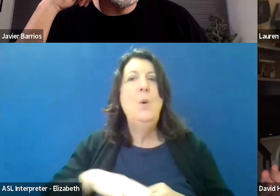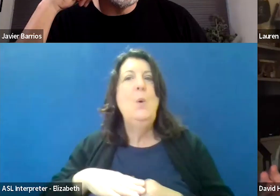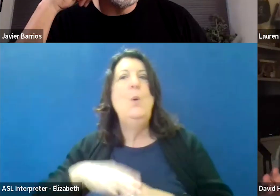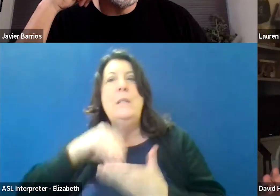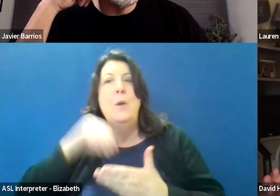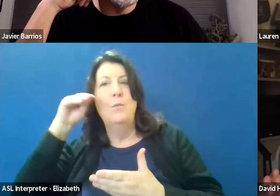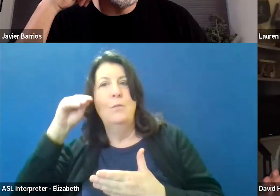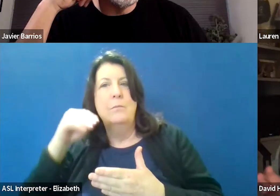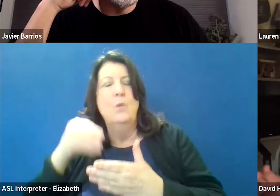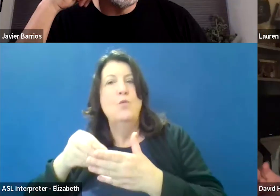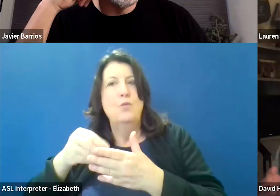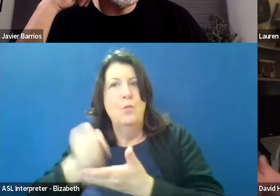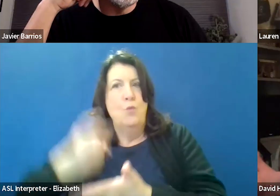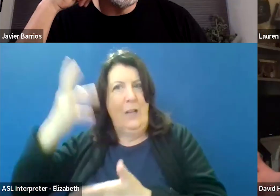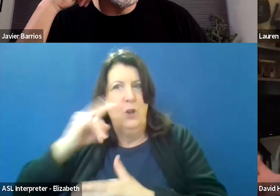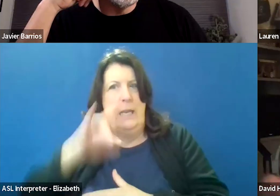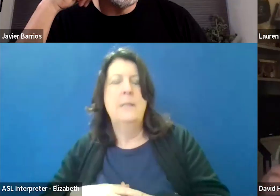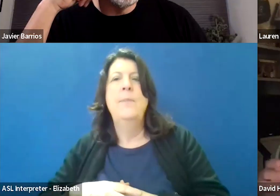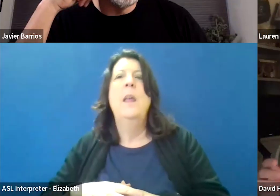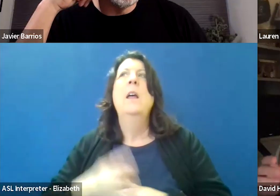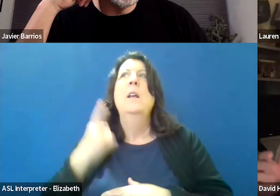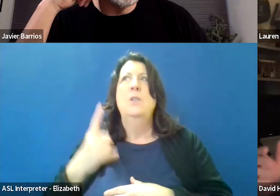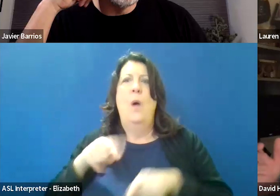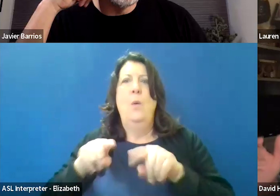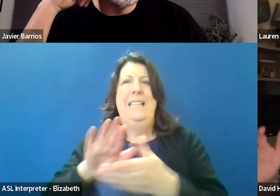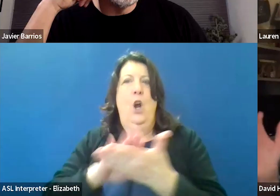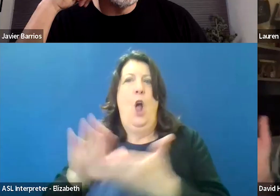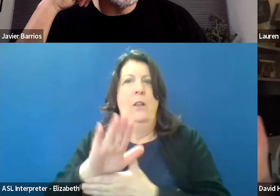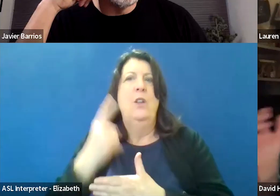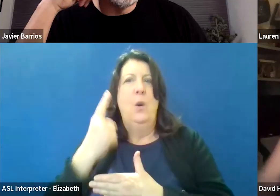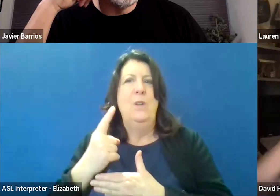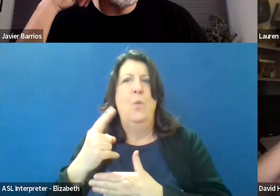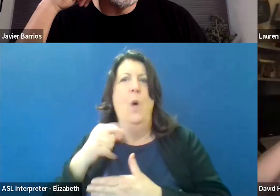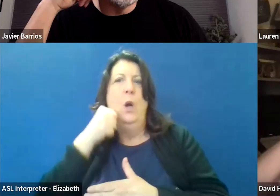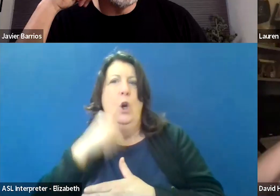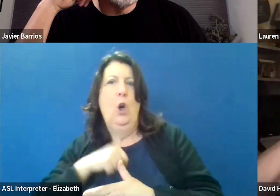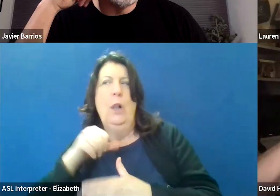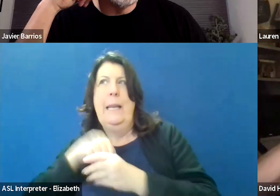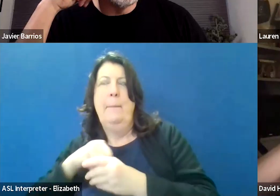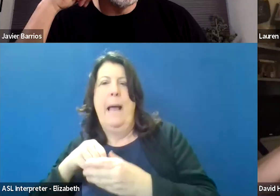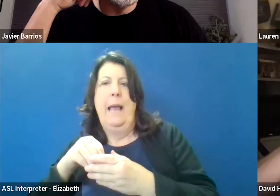birthday party for a friend of mine, and she said, we're going to go away for the weekend. I thought we were going to, Weekapaug or